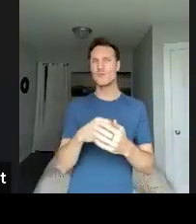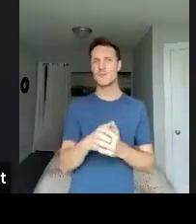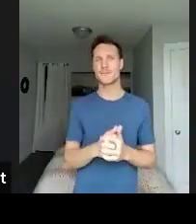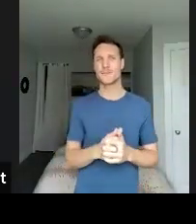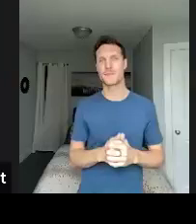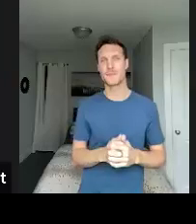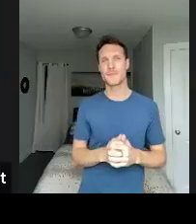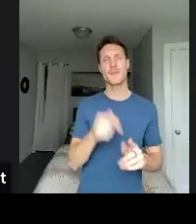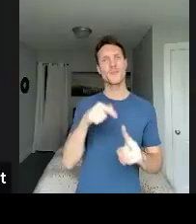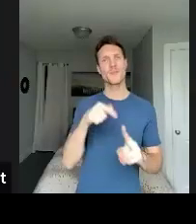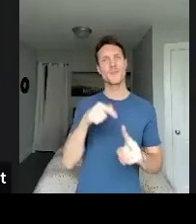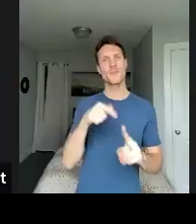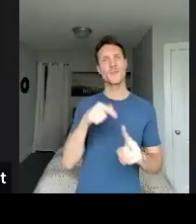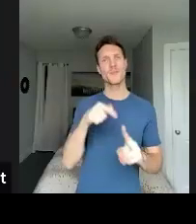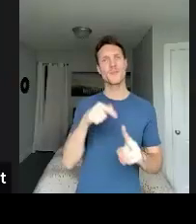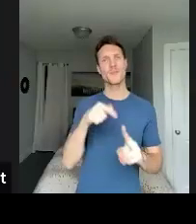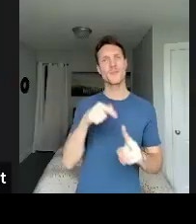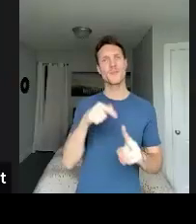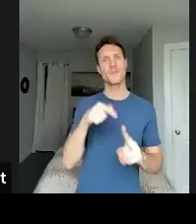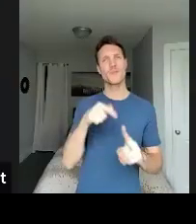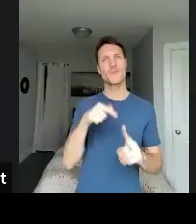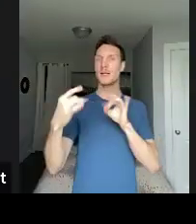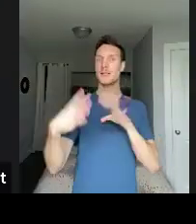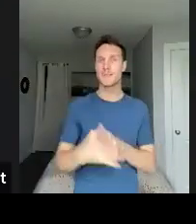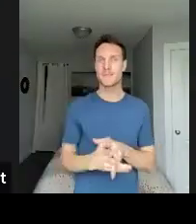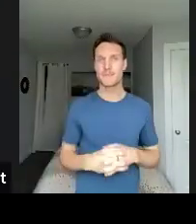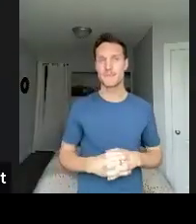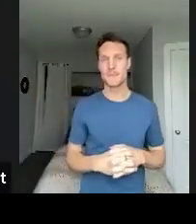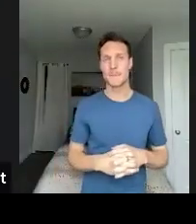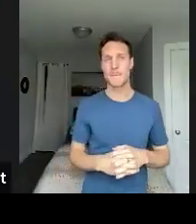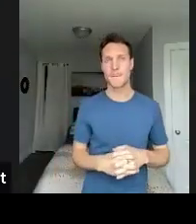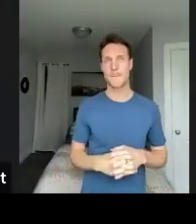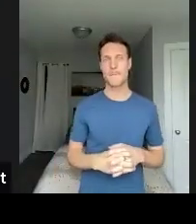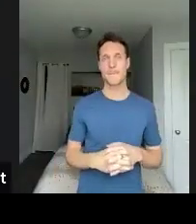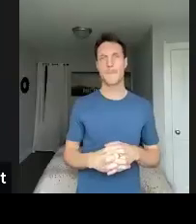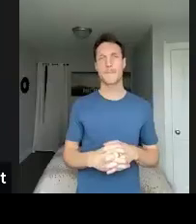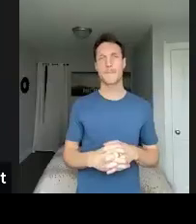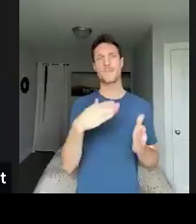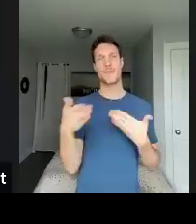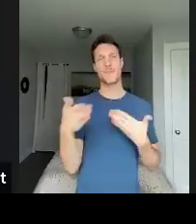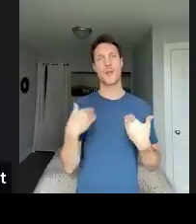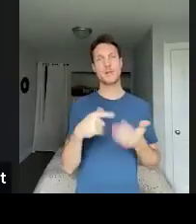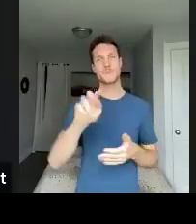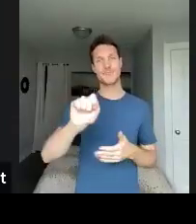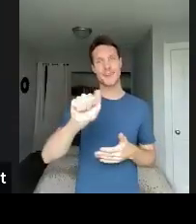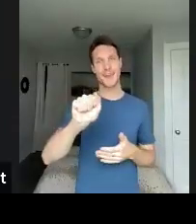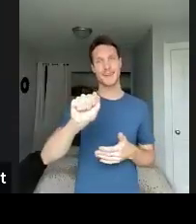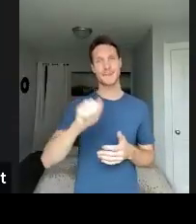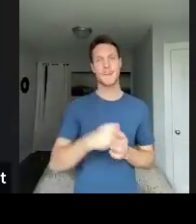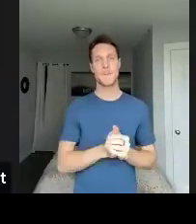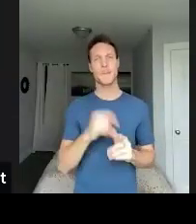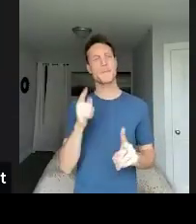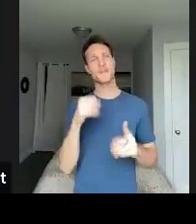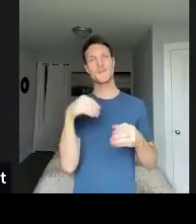is posted for public comment, our TA amendment. This includes standardizing